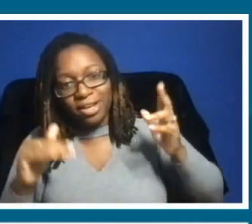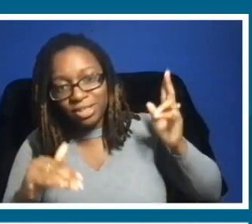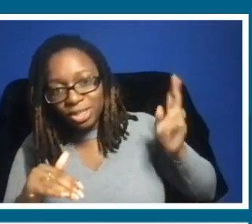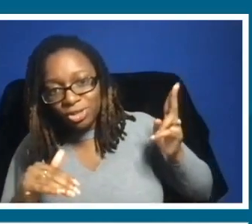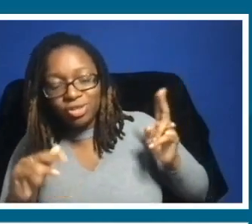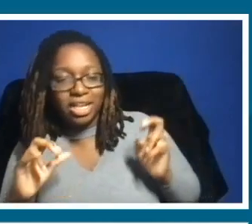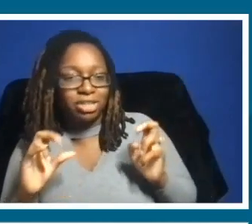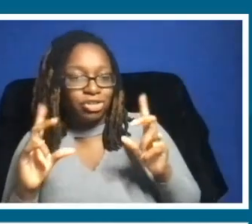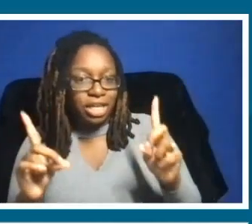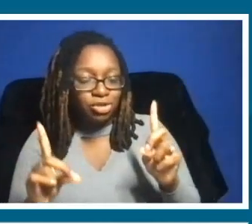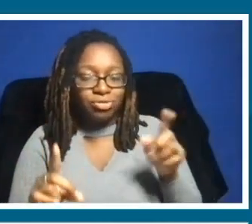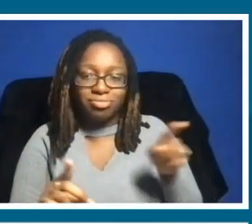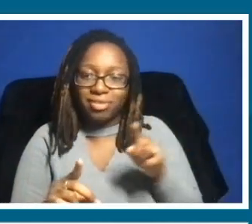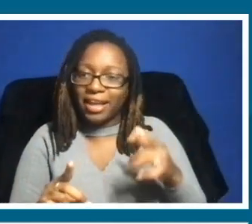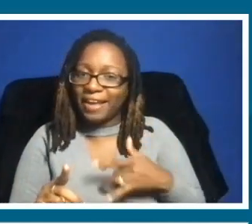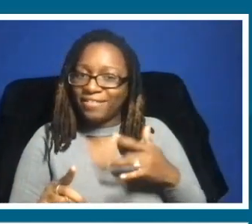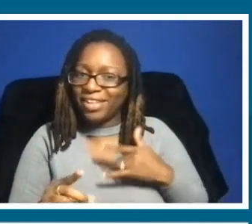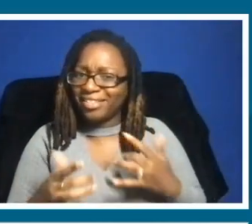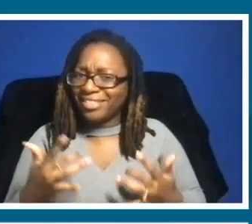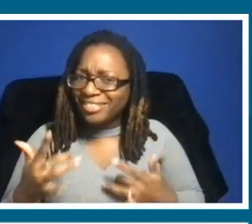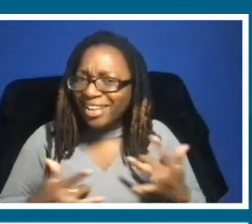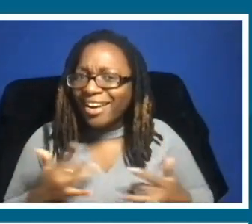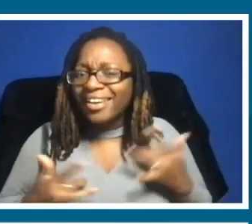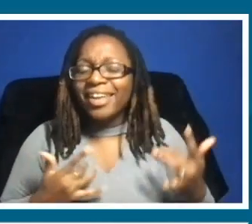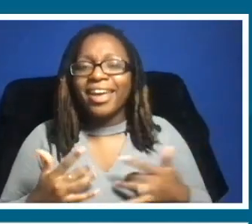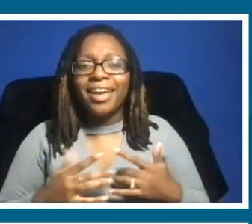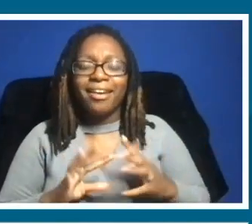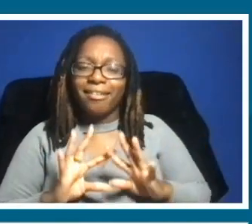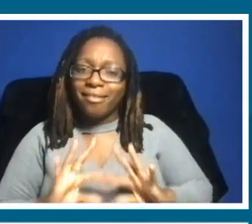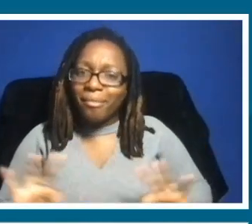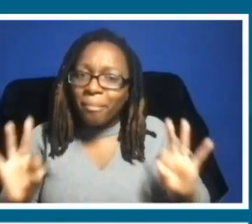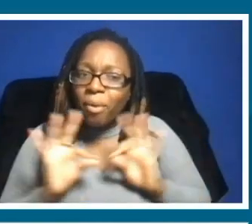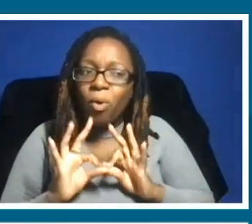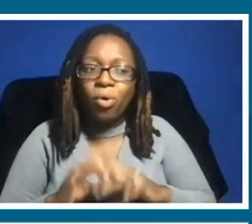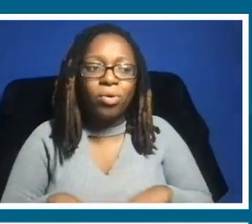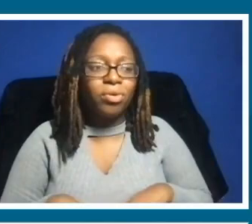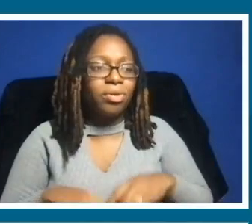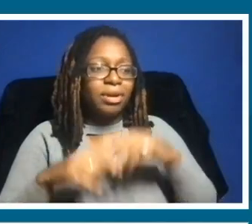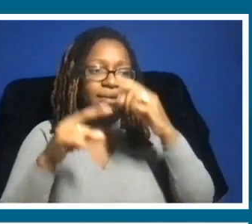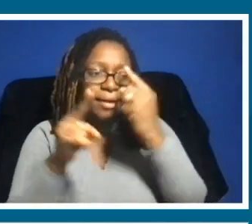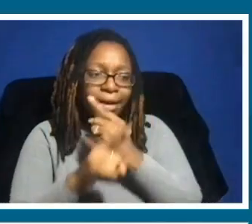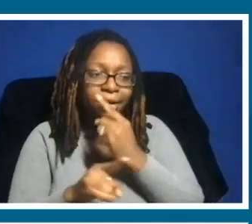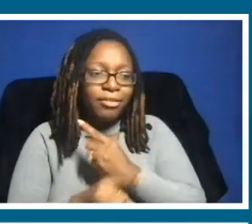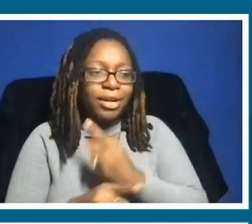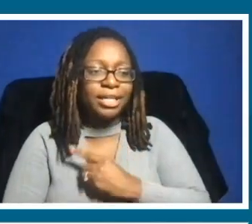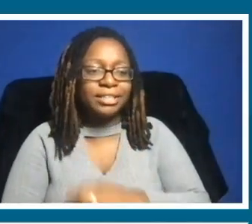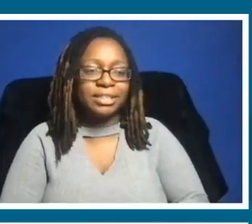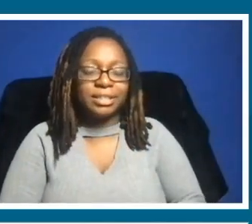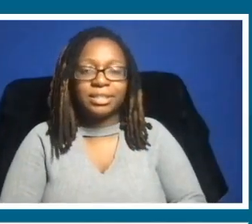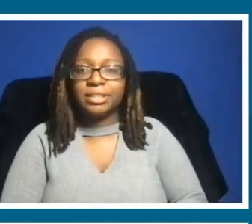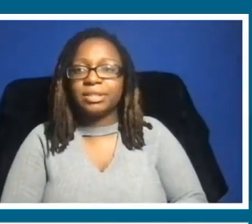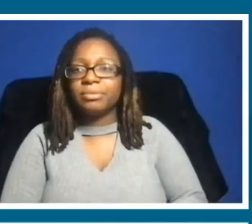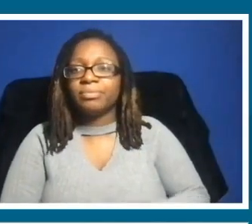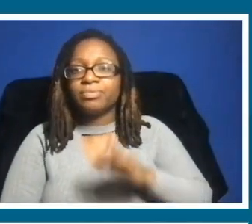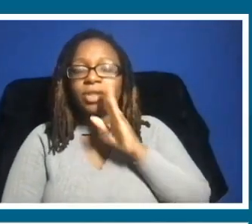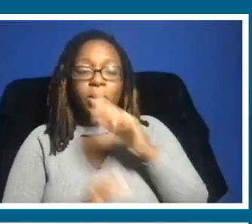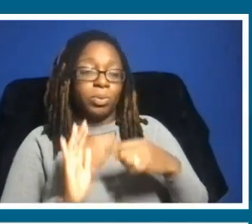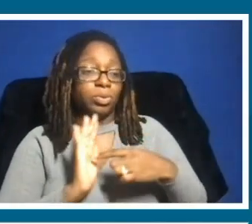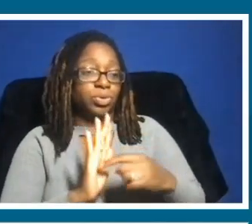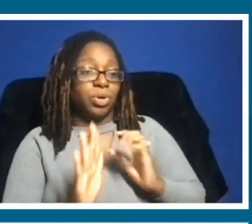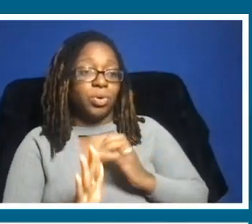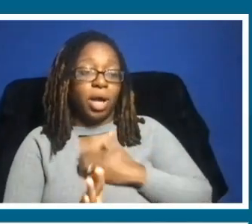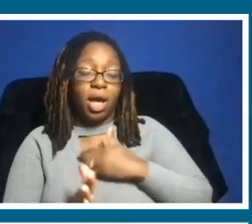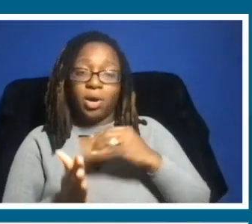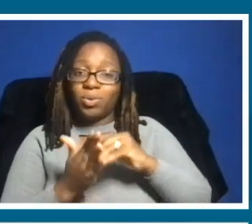feels exciting, that's relevant, that's accurate, and is reflective of our student population